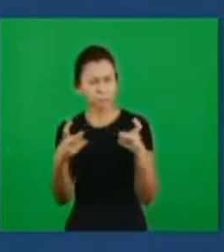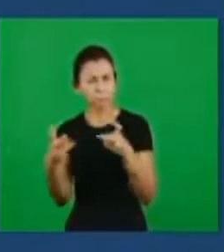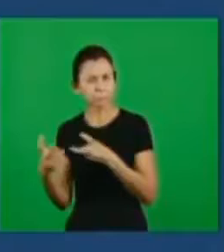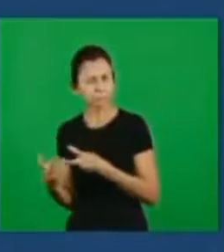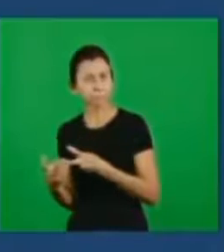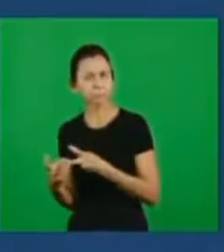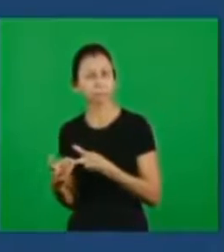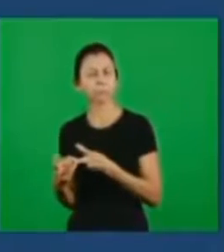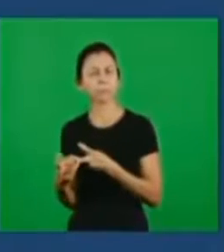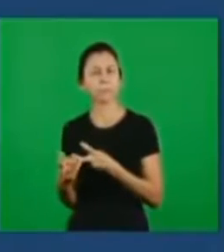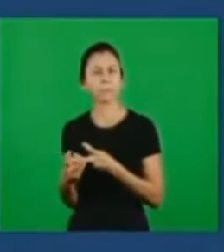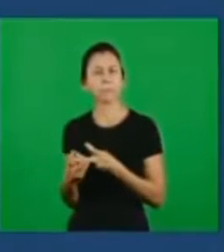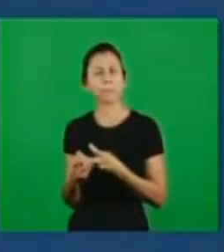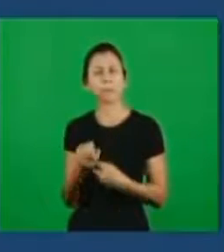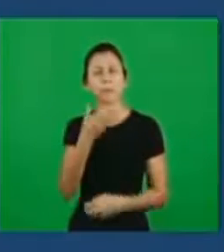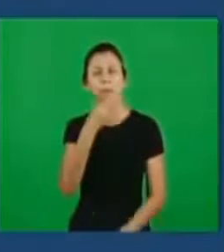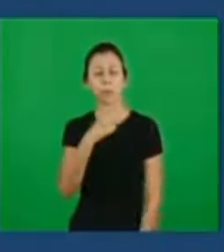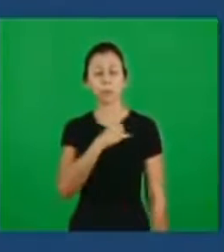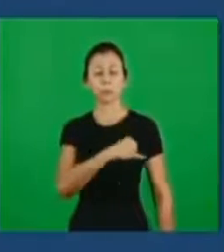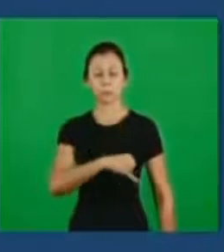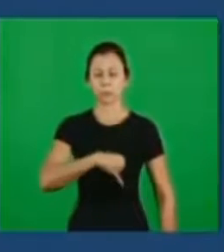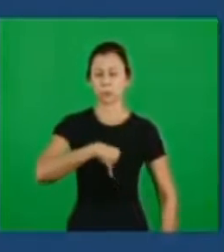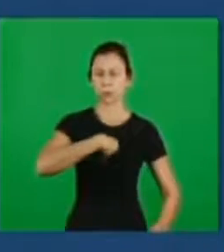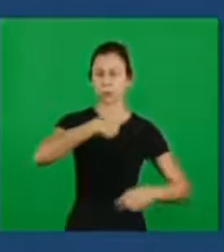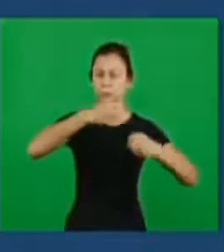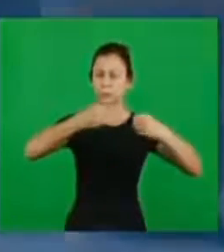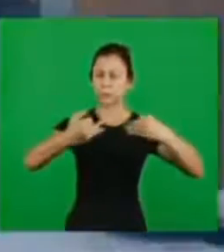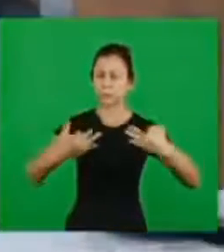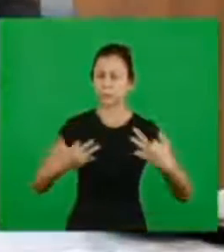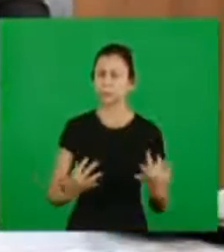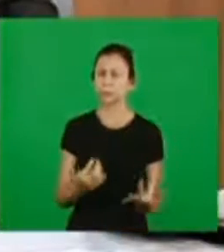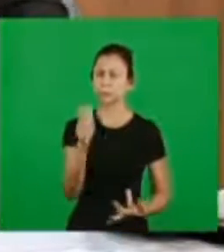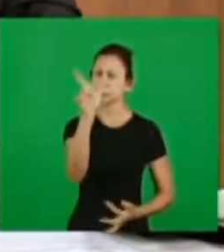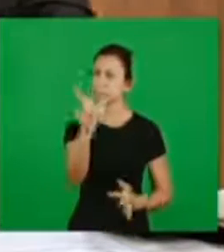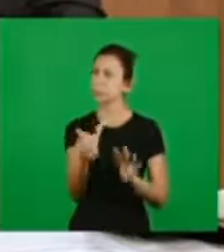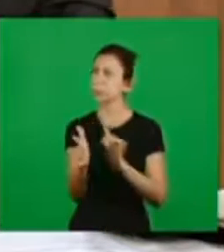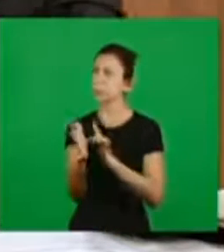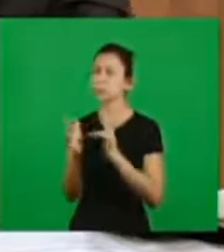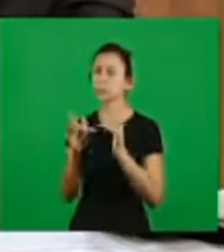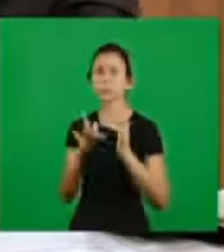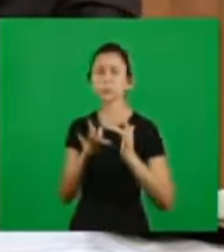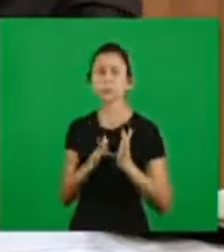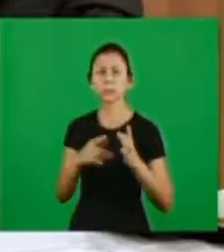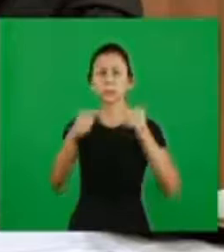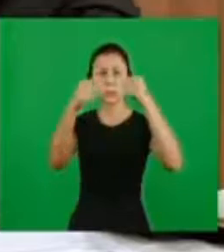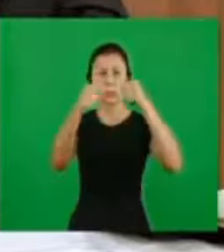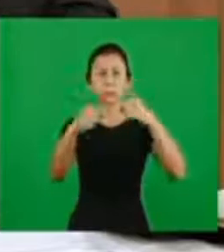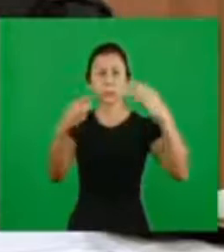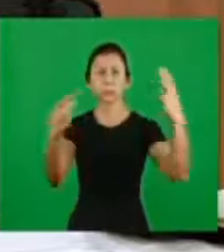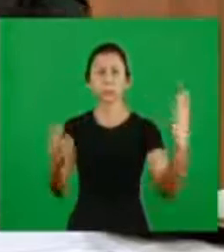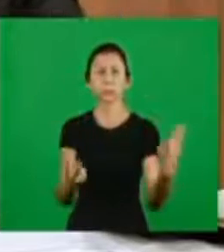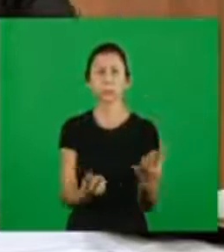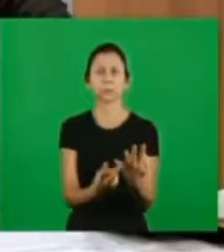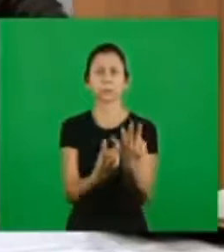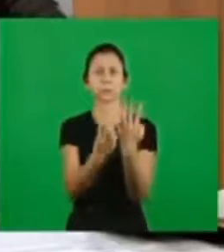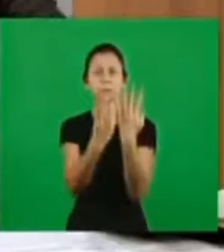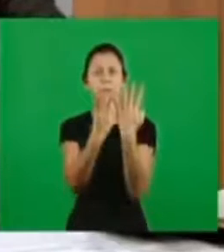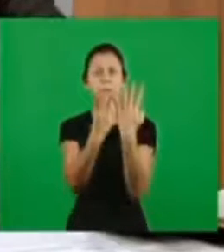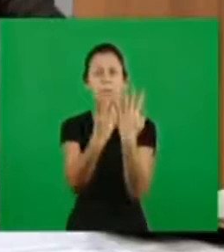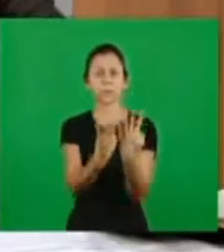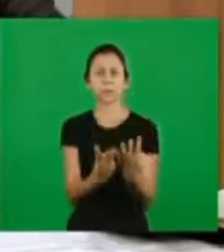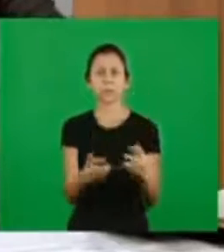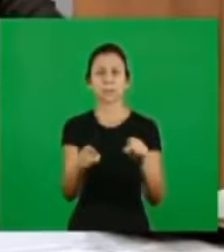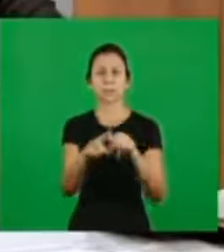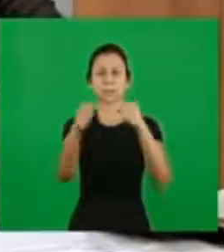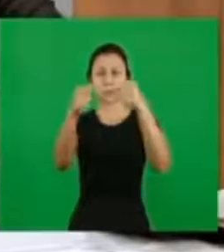in order to identify here the position that John describes, right, the Lord Jesus in relation to the seven lampstands and